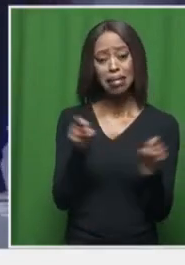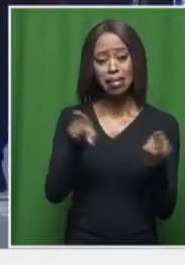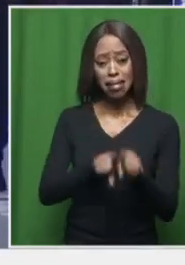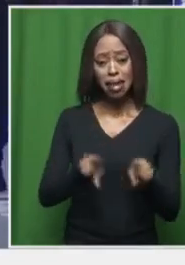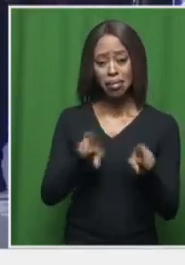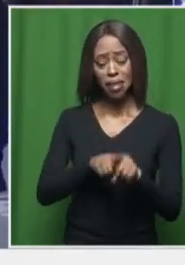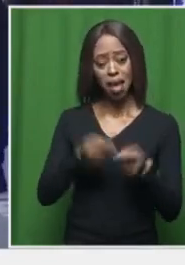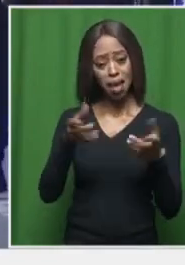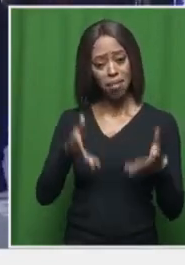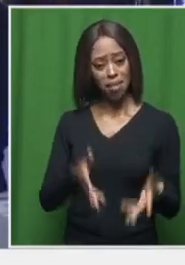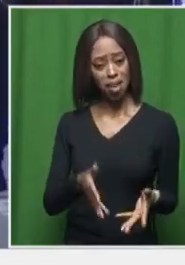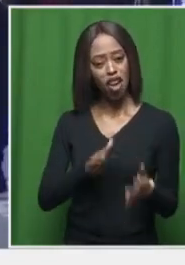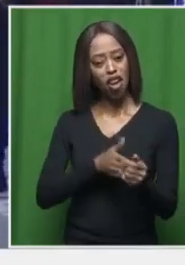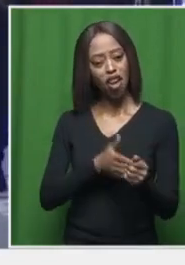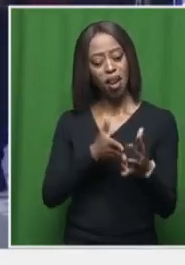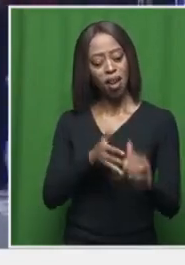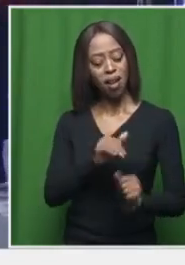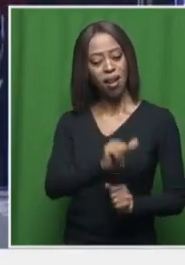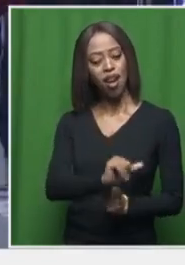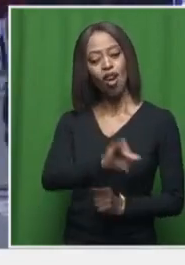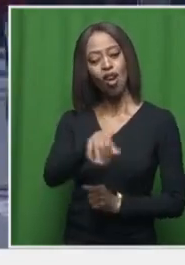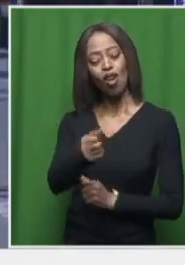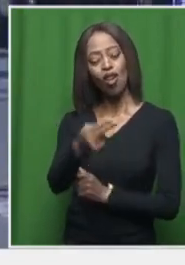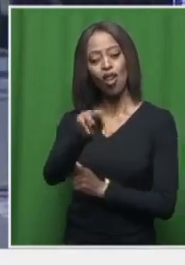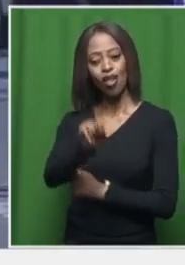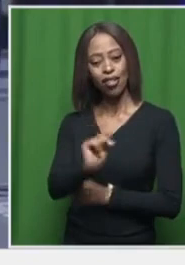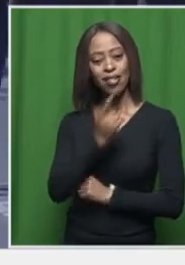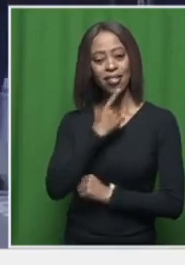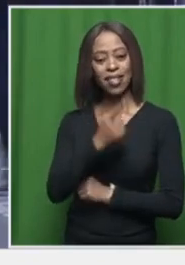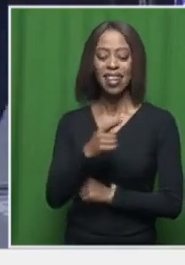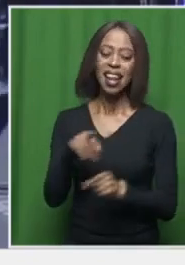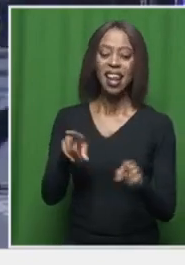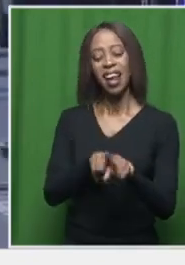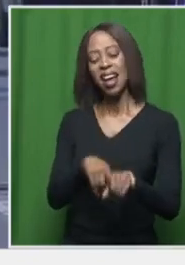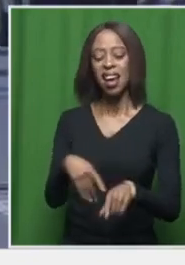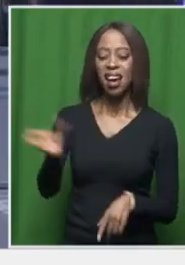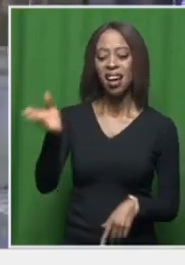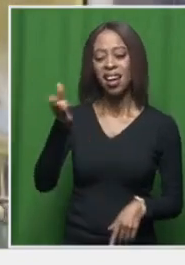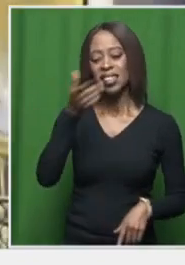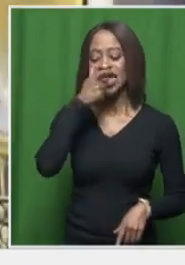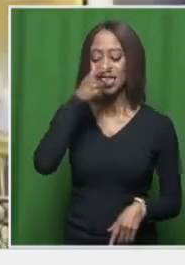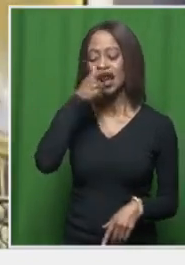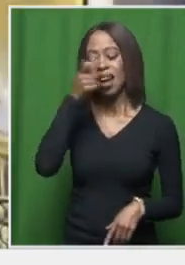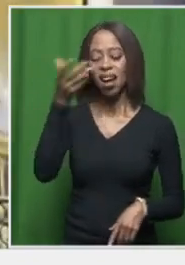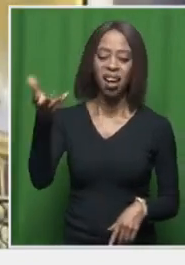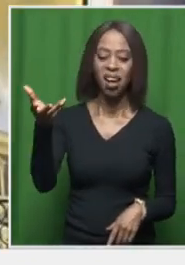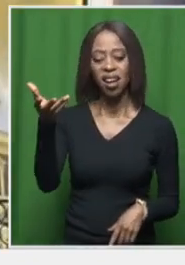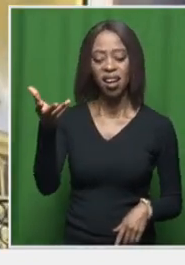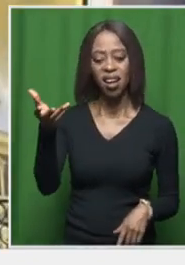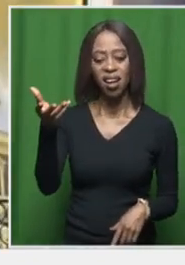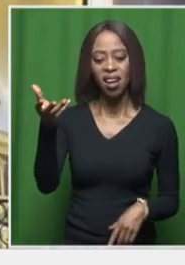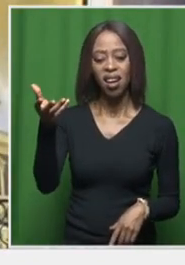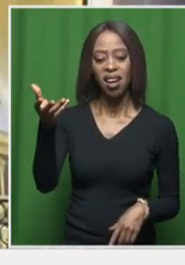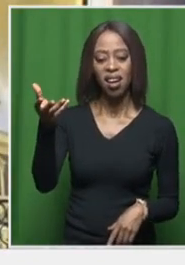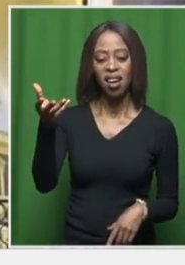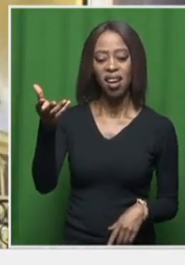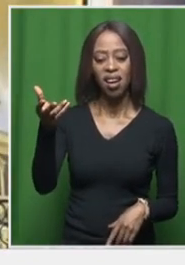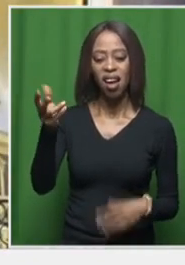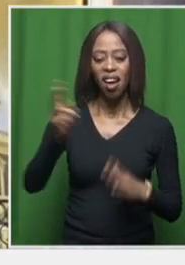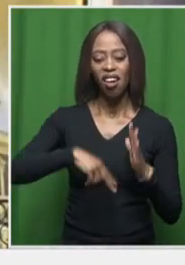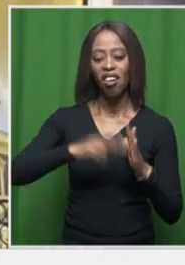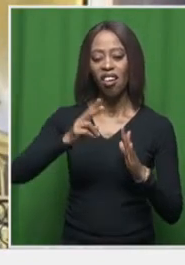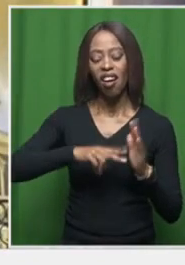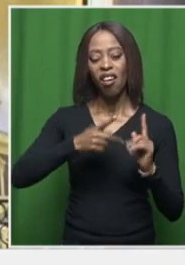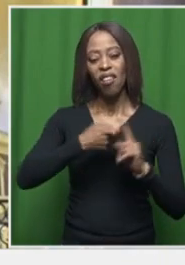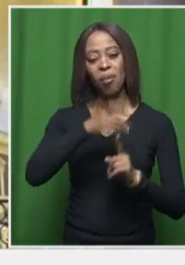very same venue, your leader, John Steenhuisen, said it's as if the President of the Republic, Cyril Ramaphosa, was reading off the